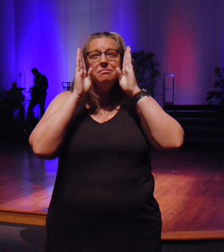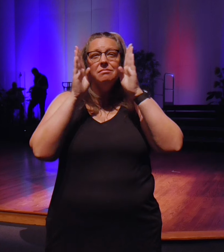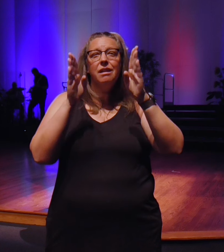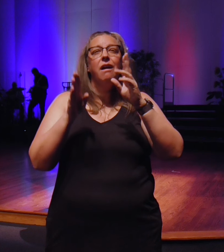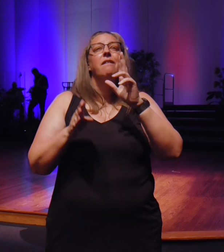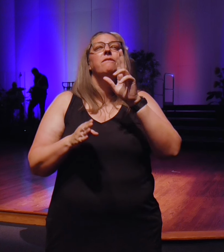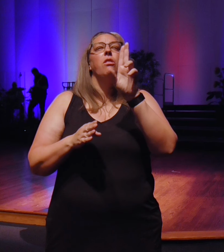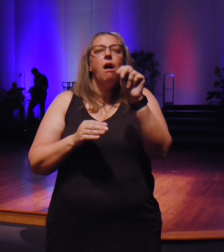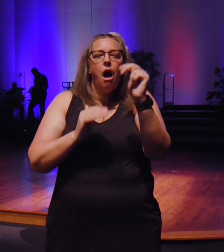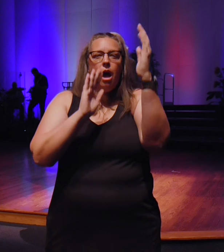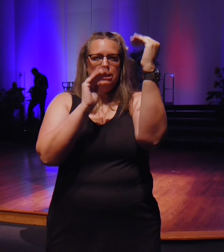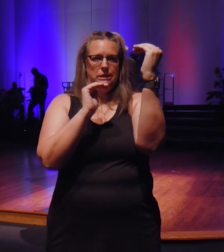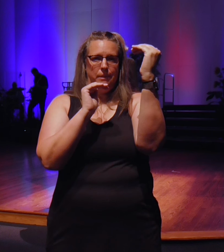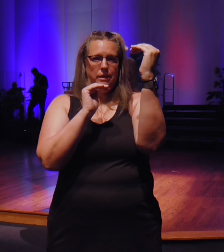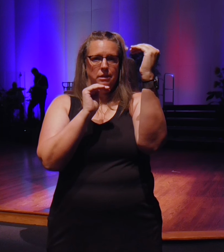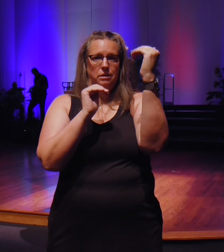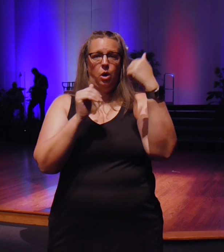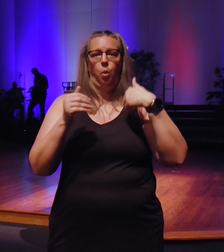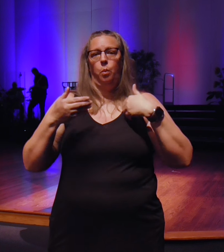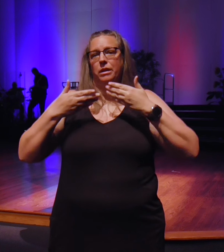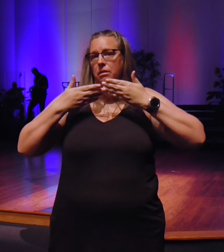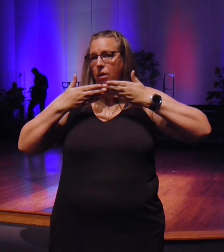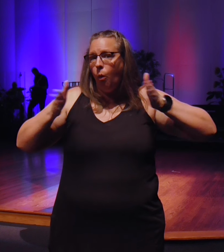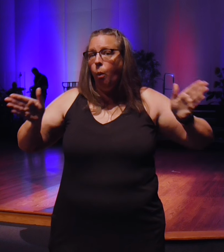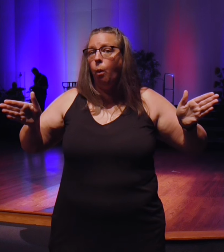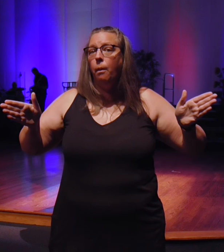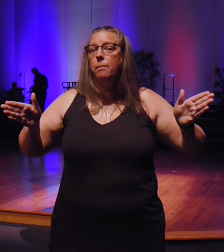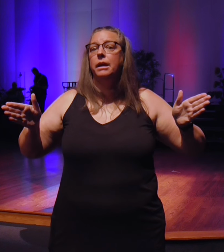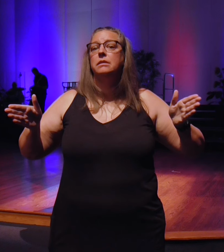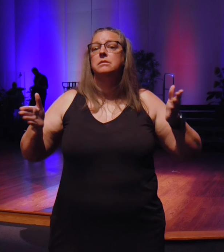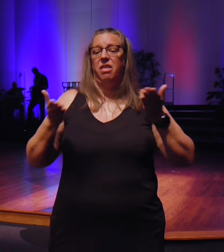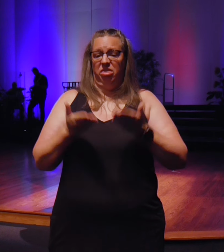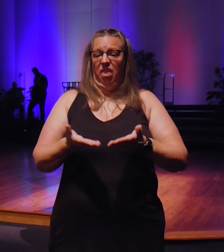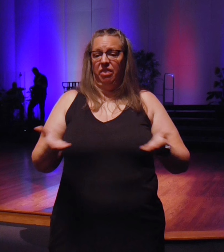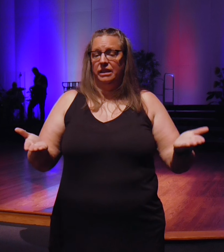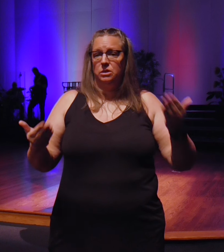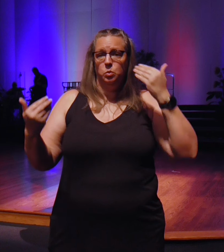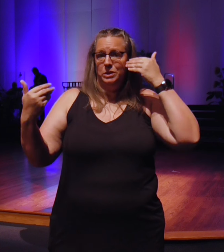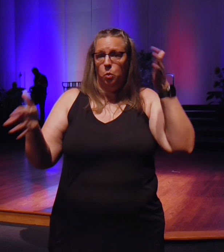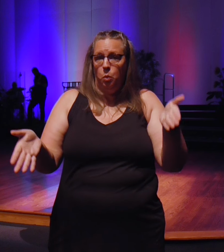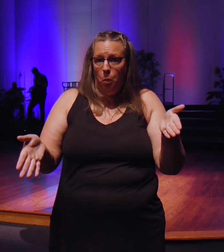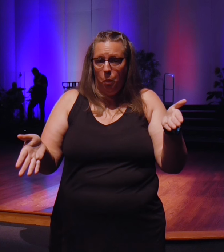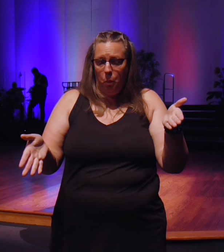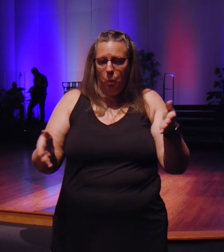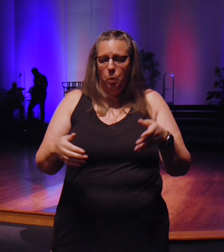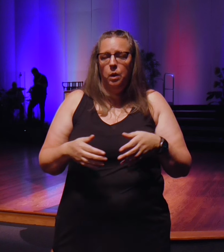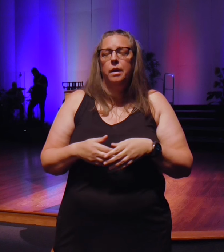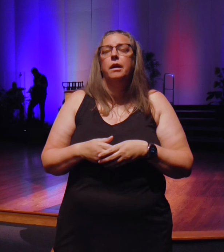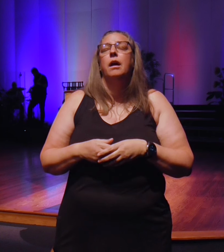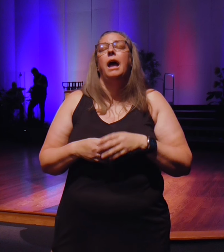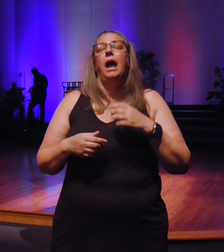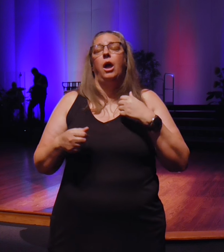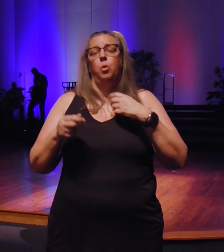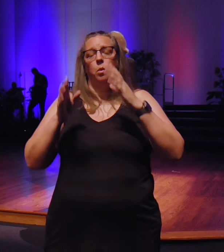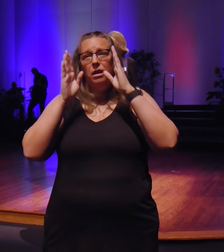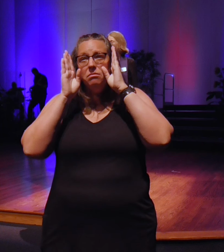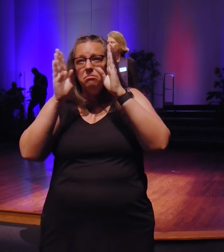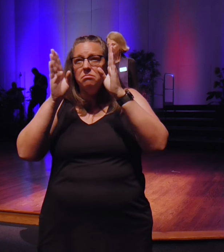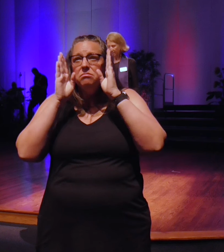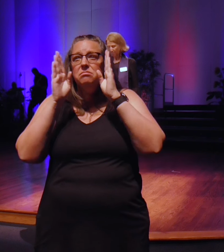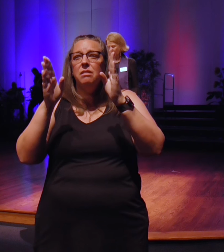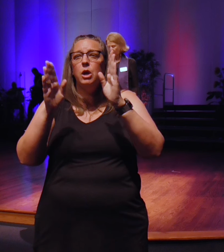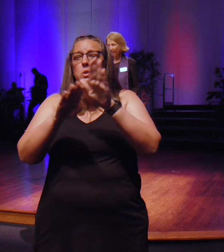in which we open to that which we do not yet know, and in which we slowly